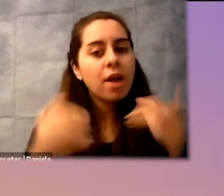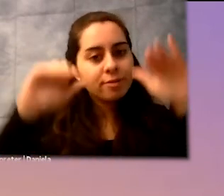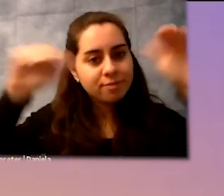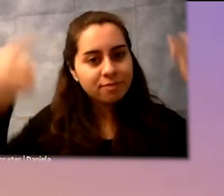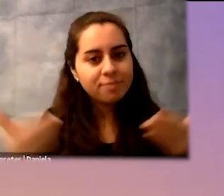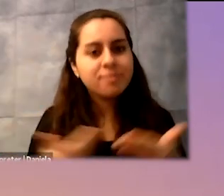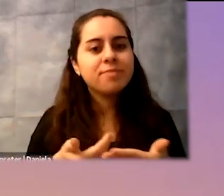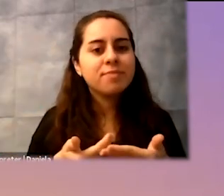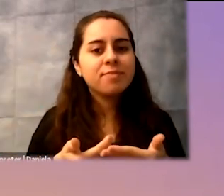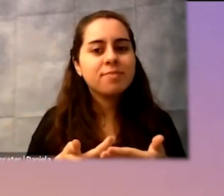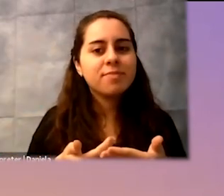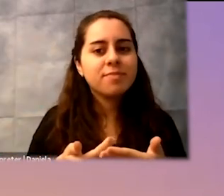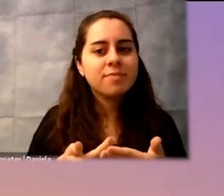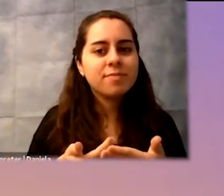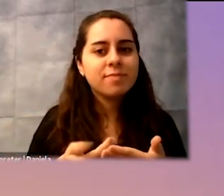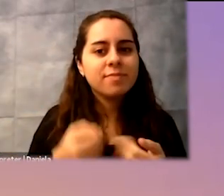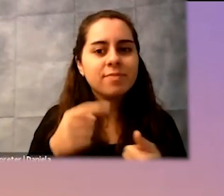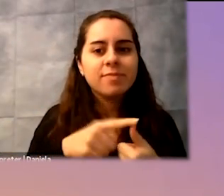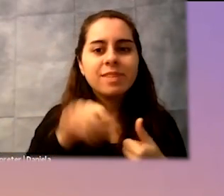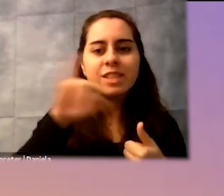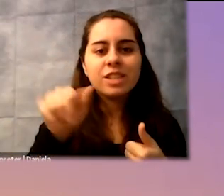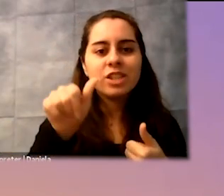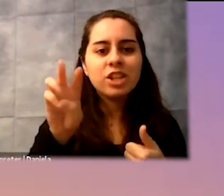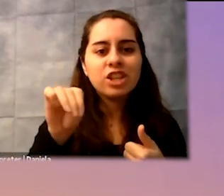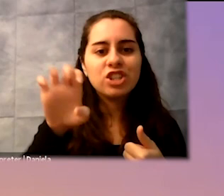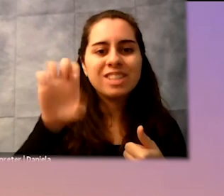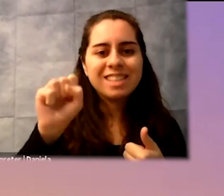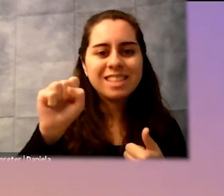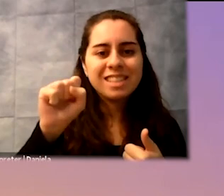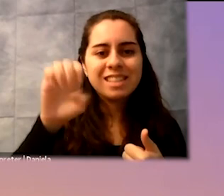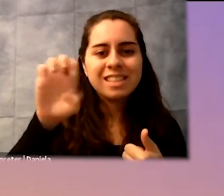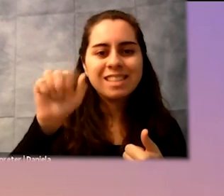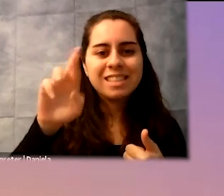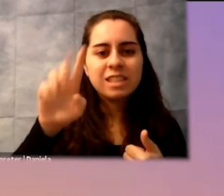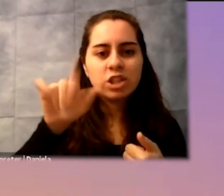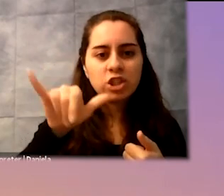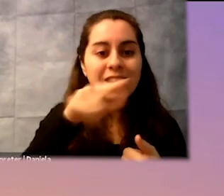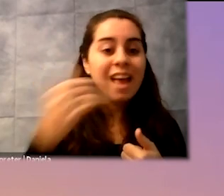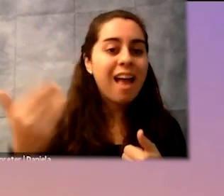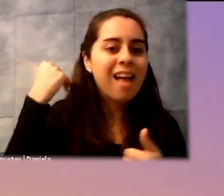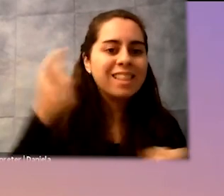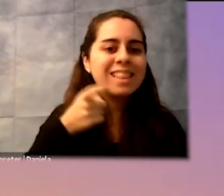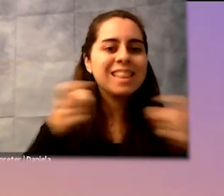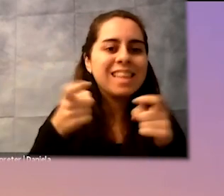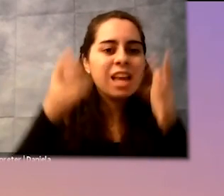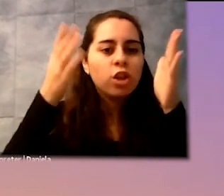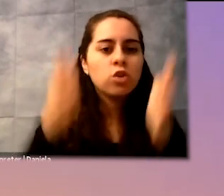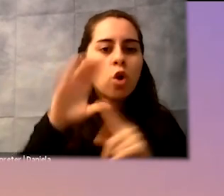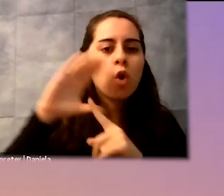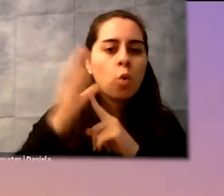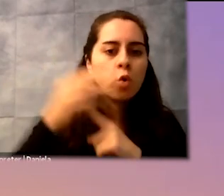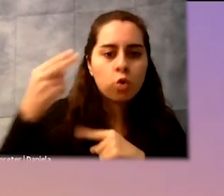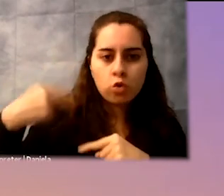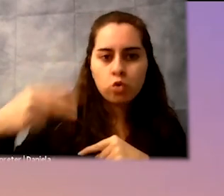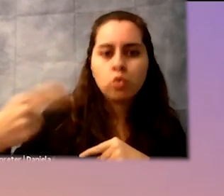stage, first of all, James Counts Early, who is the former director of cultural heritage policy in the Center for